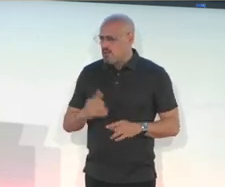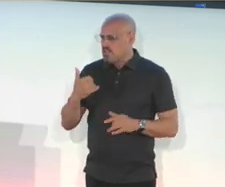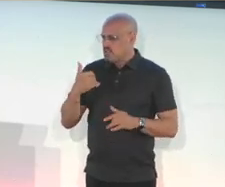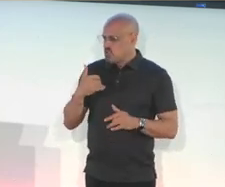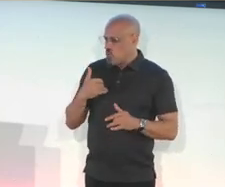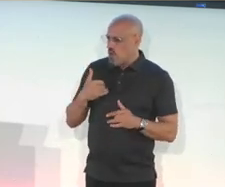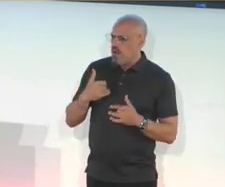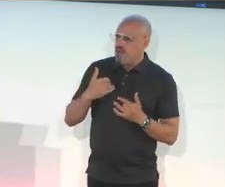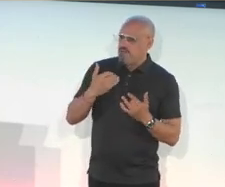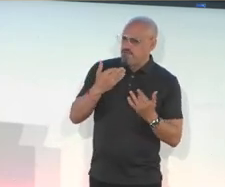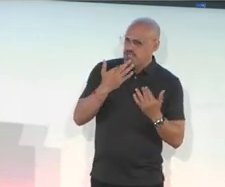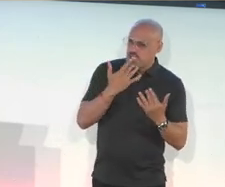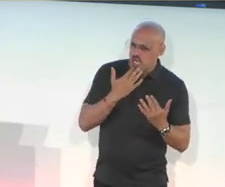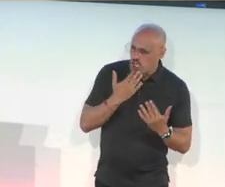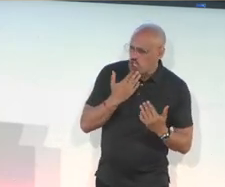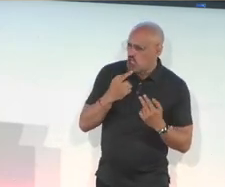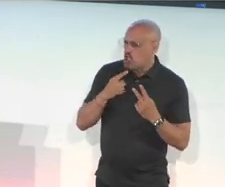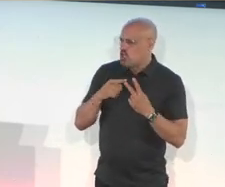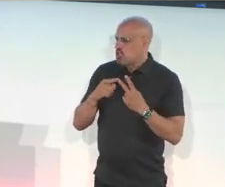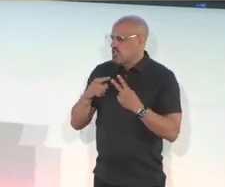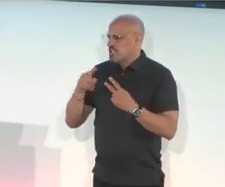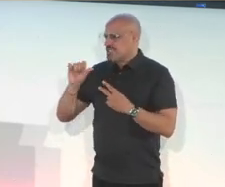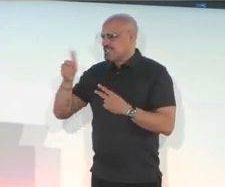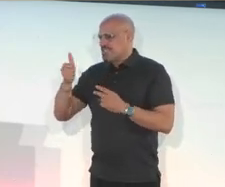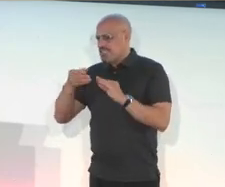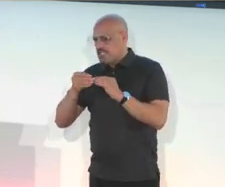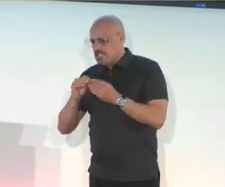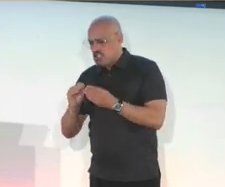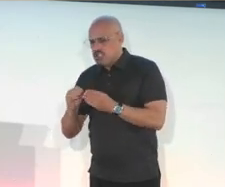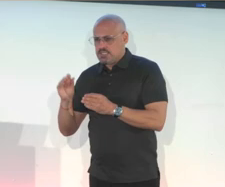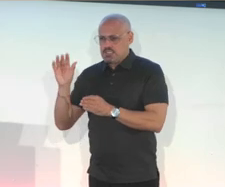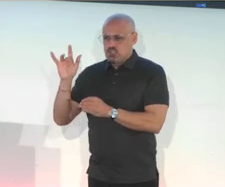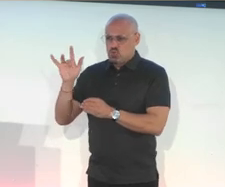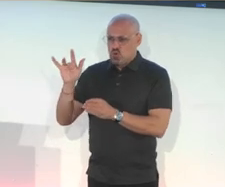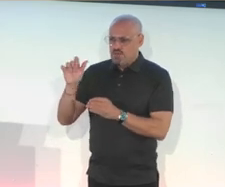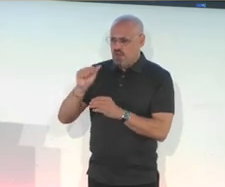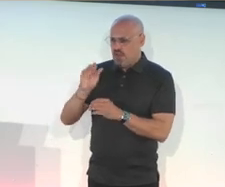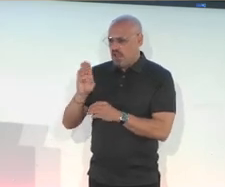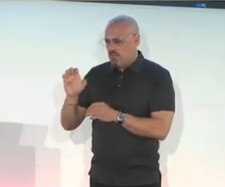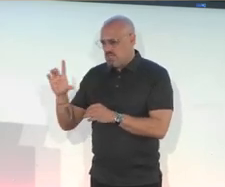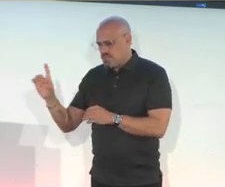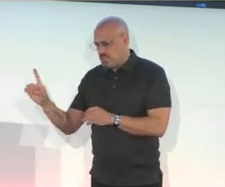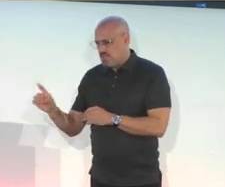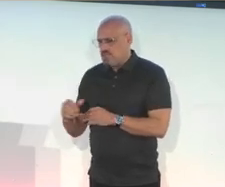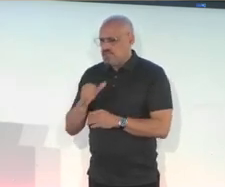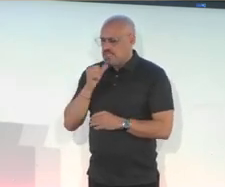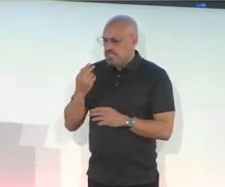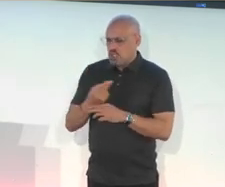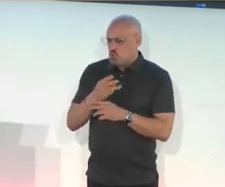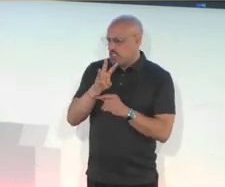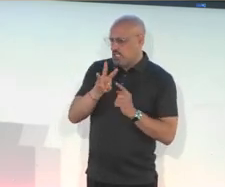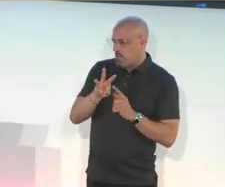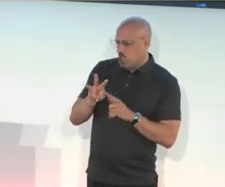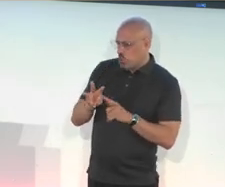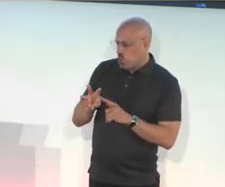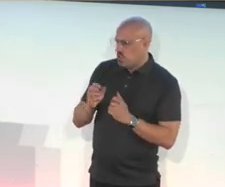four colors, 10 digits, 25 alphabets, because they're not using W.